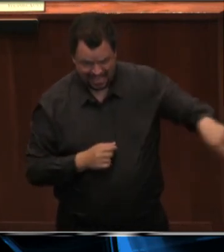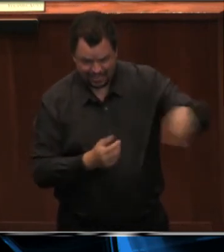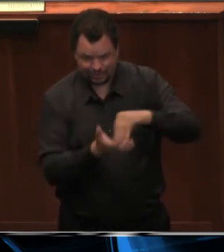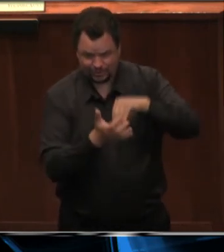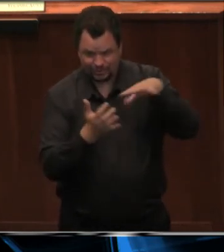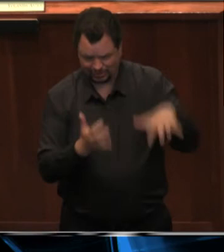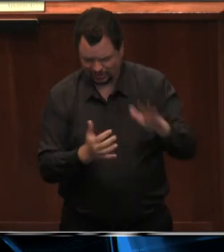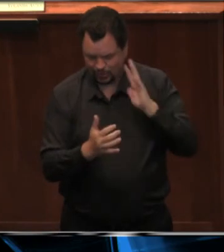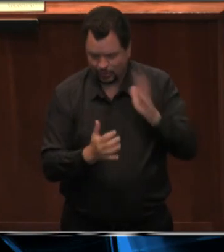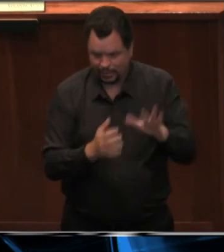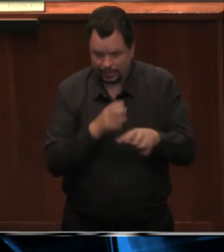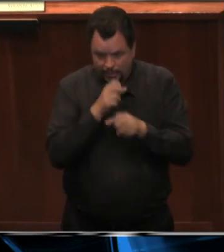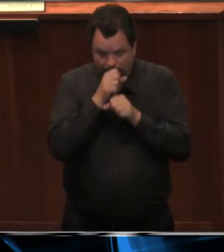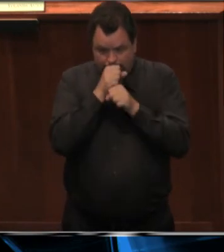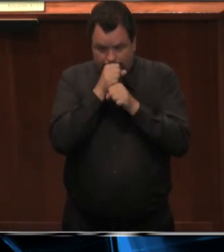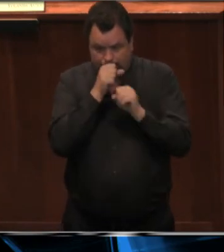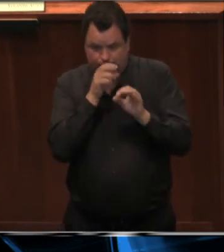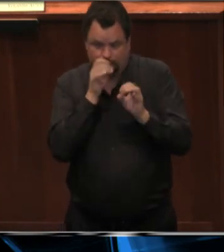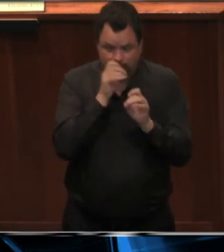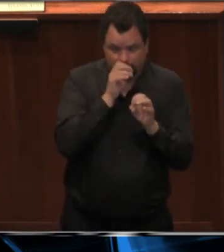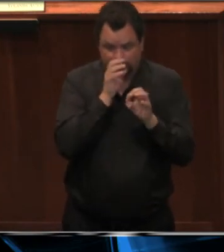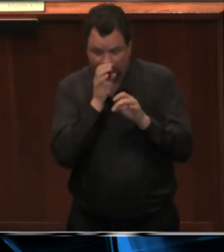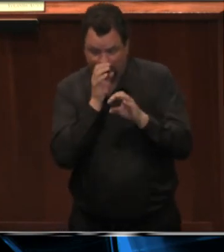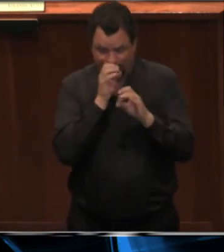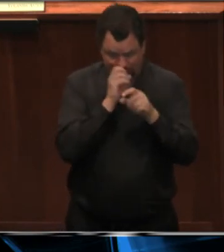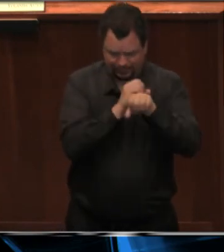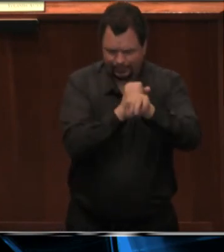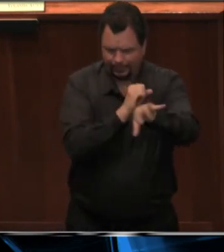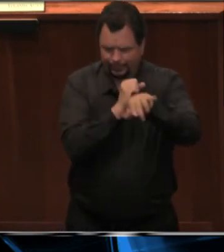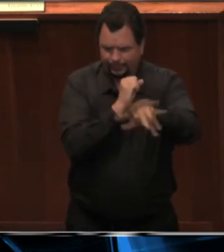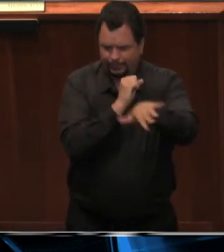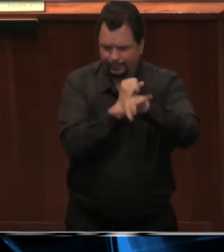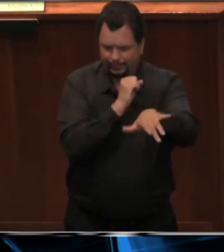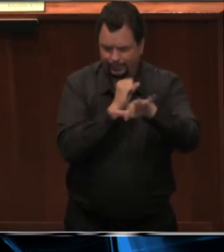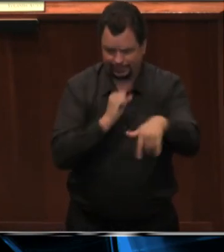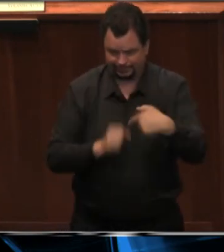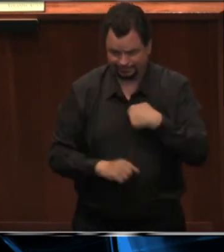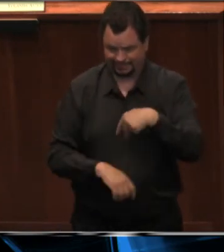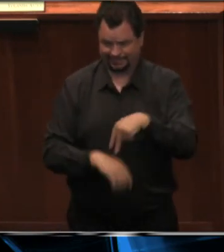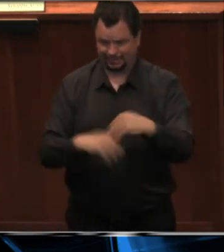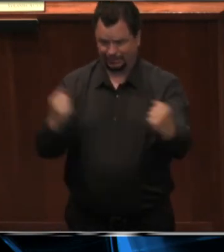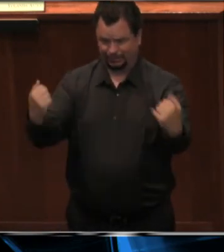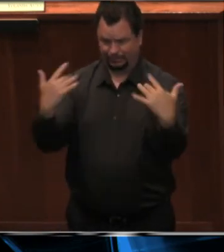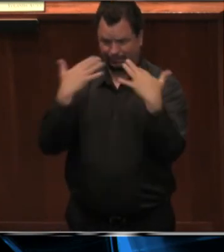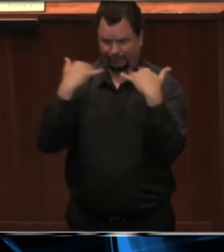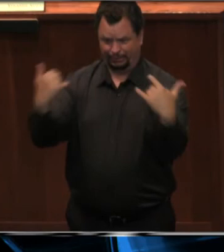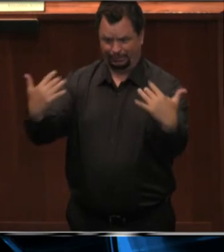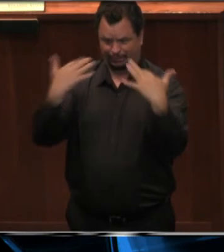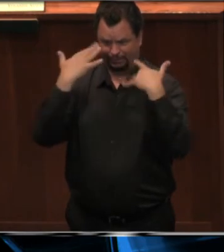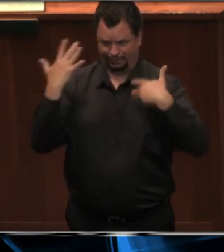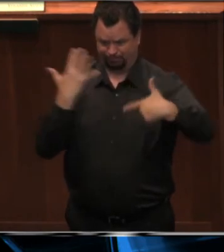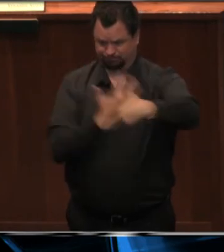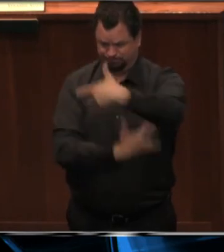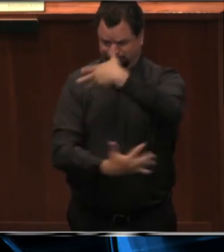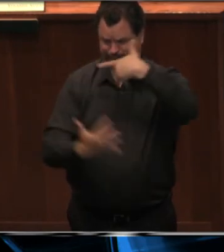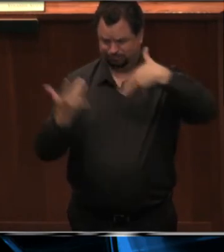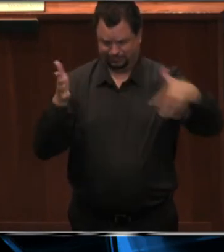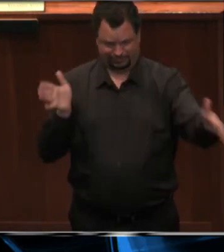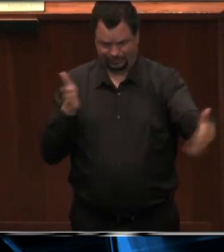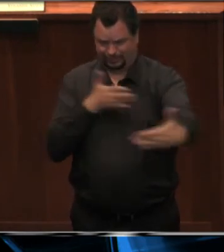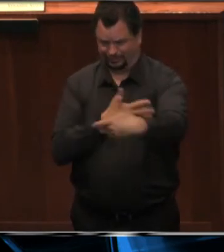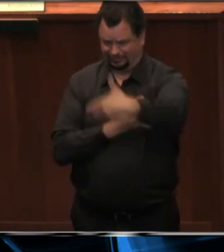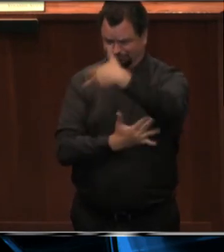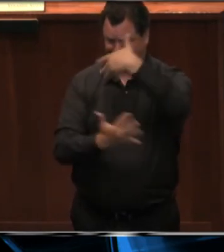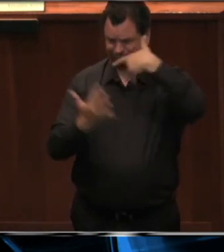instruments with aerosol in my direction and in the direction of each other. I've been in my room